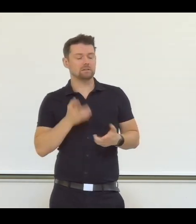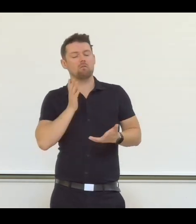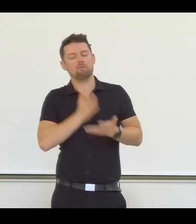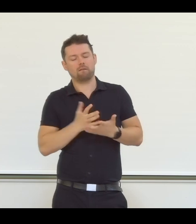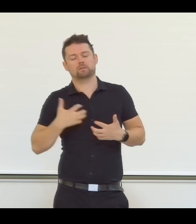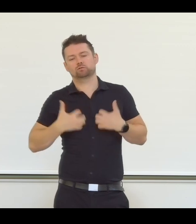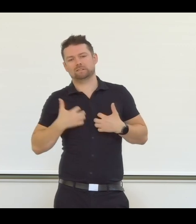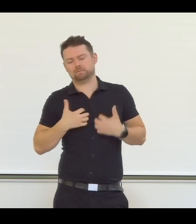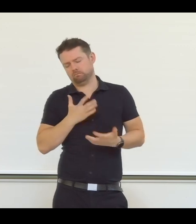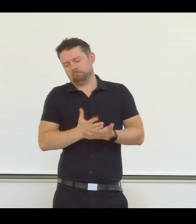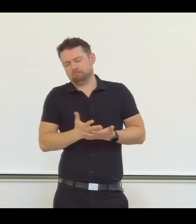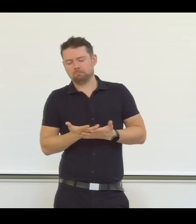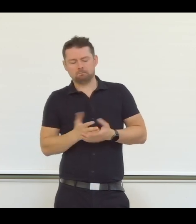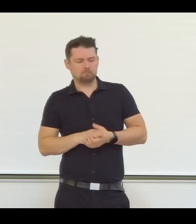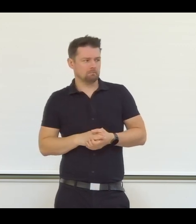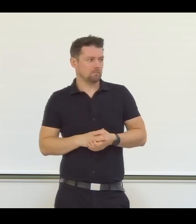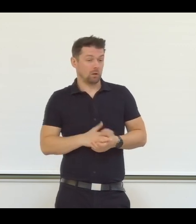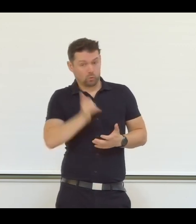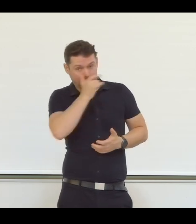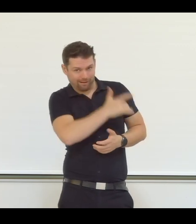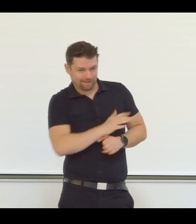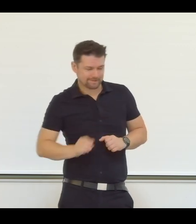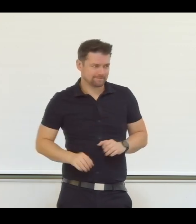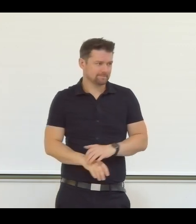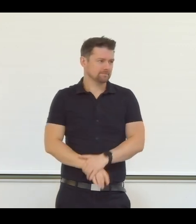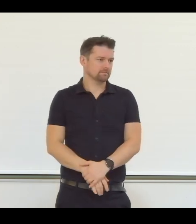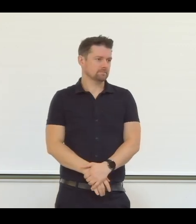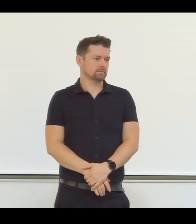point, and good luck with that.